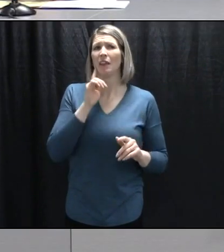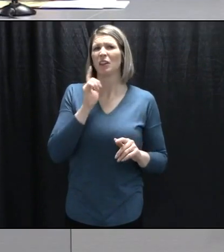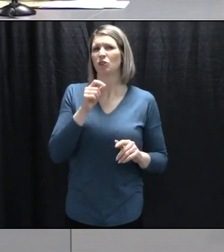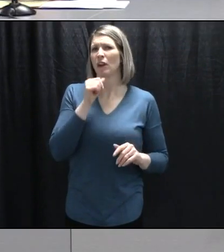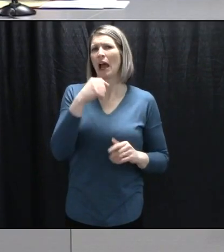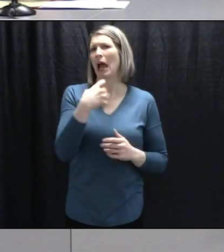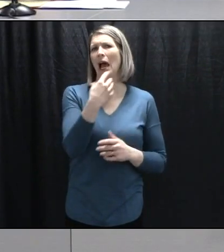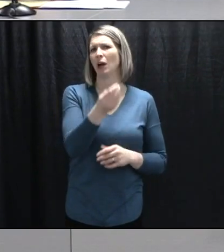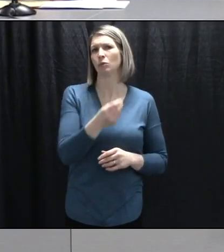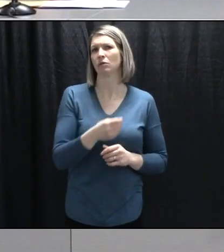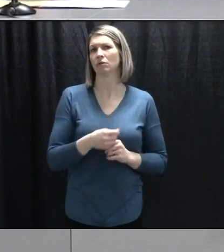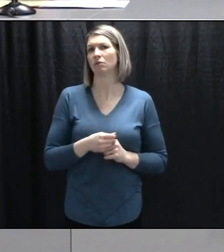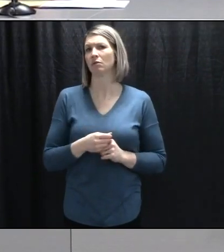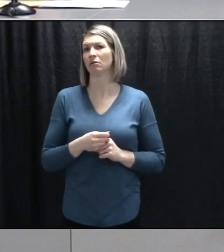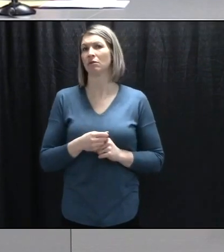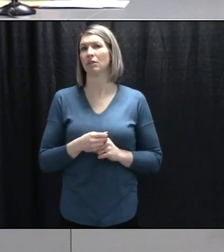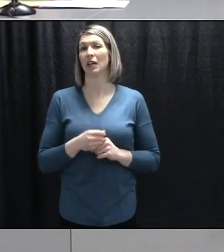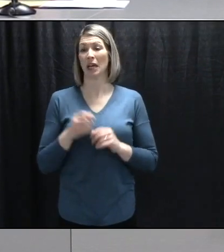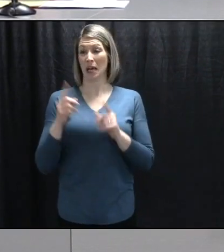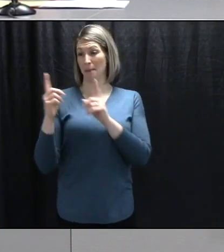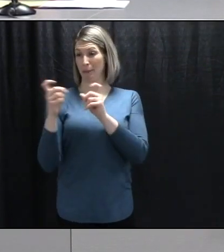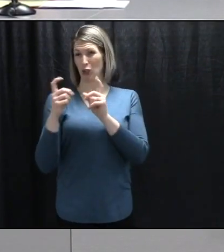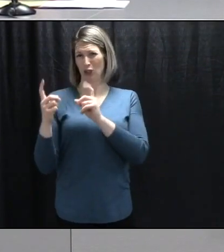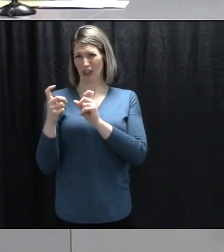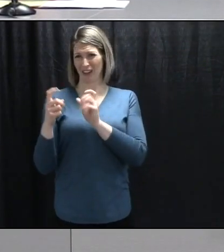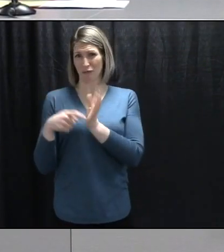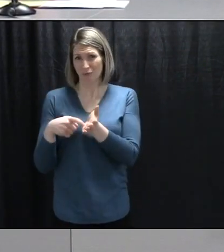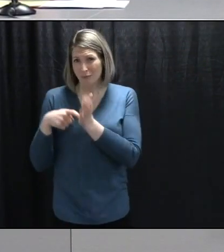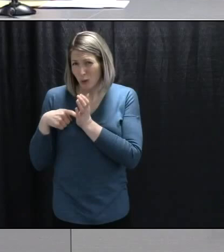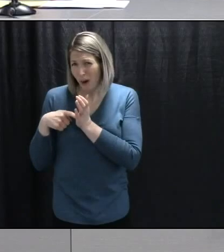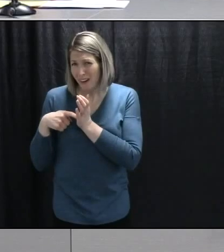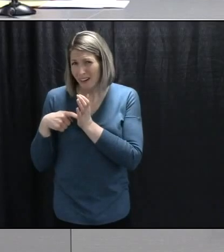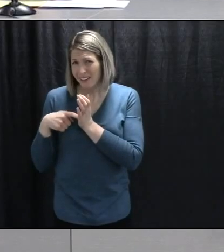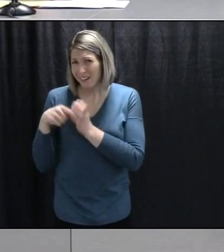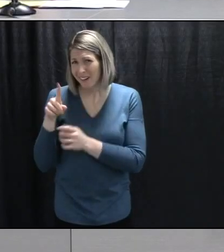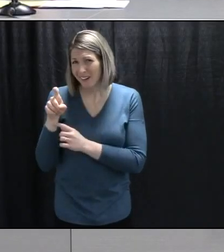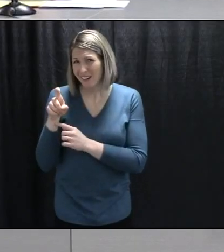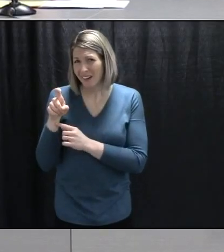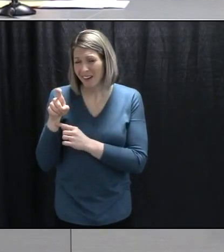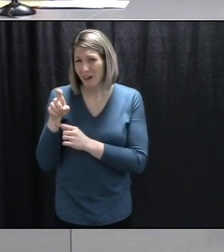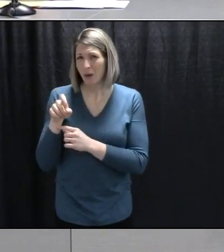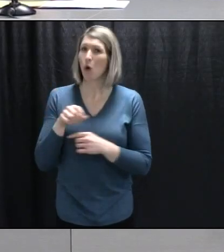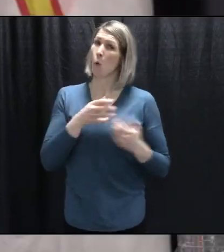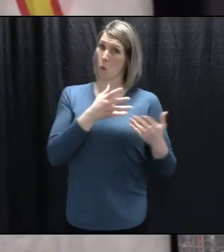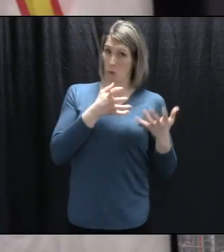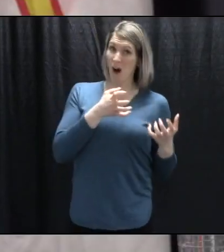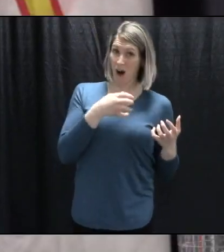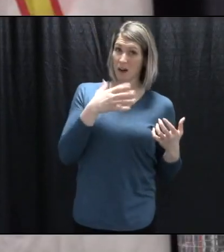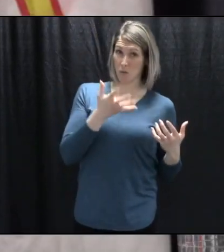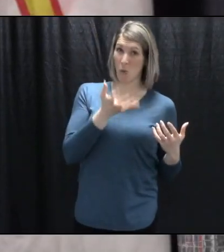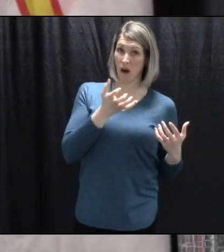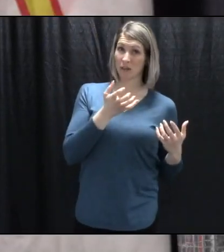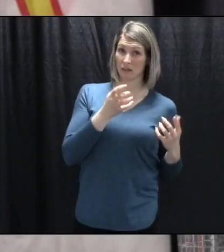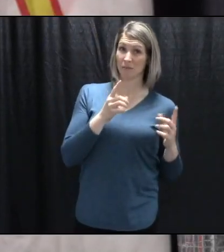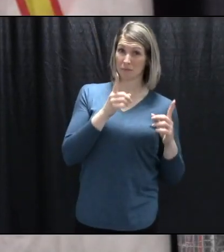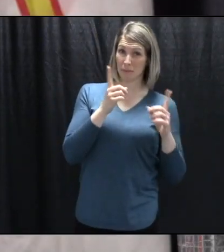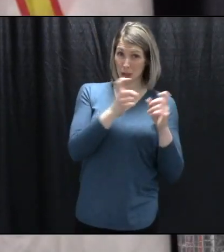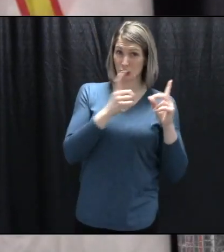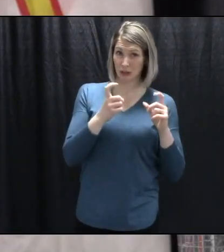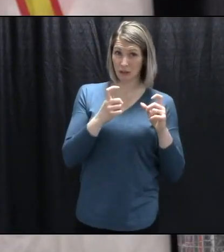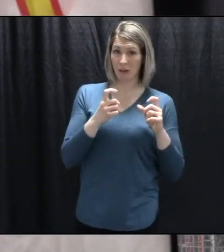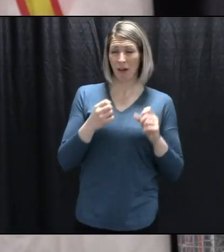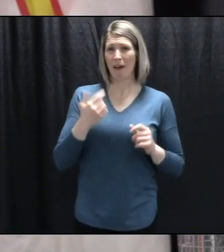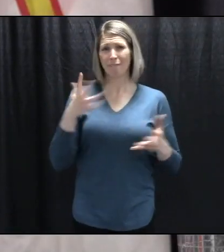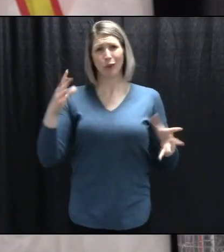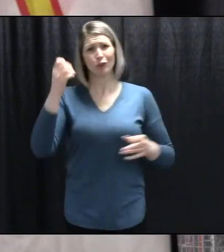is really about essential services, so and what's priority. And I understand, I mean, I'm a grandfather, and we would like to